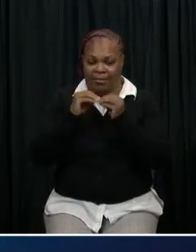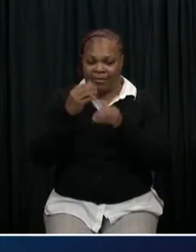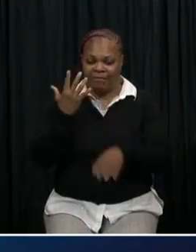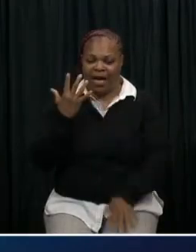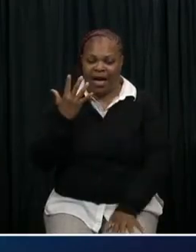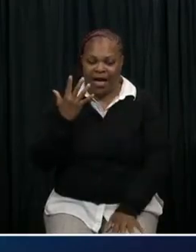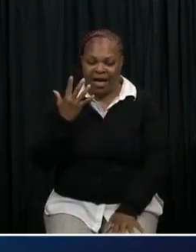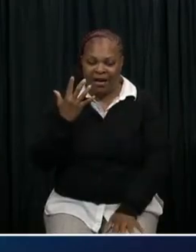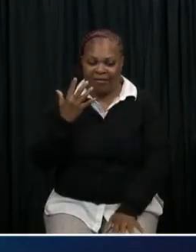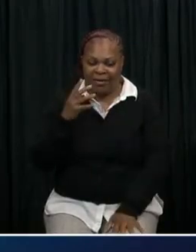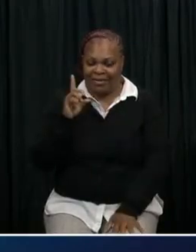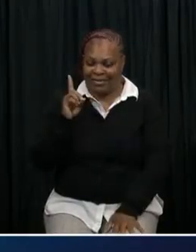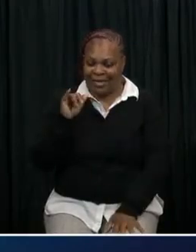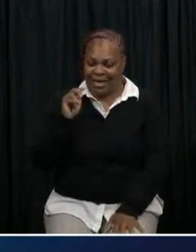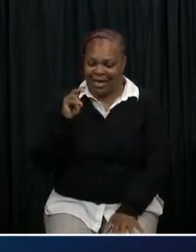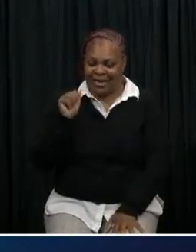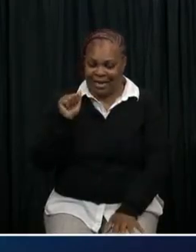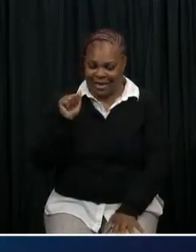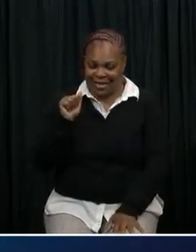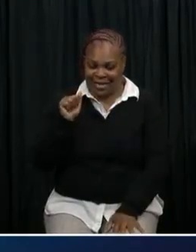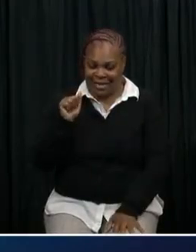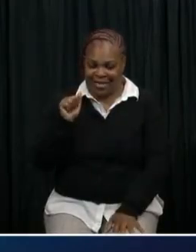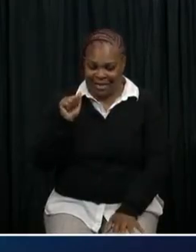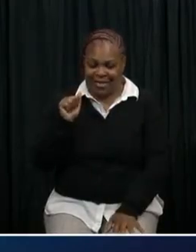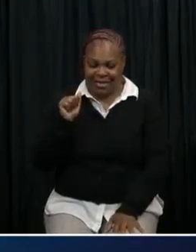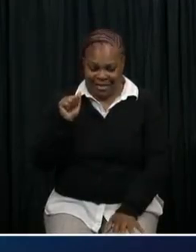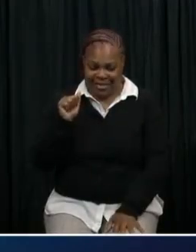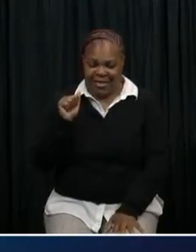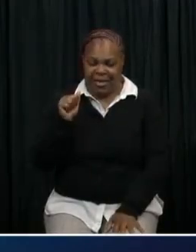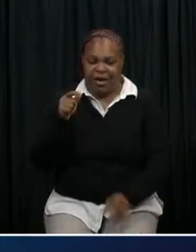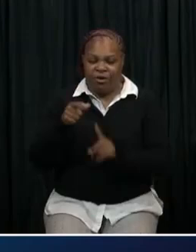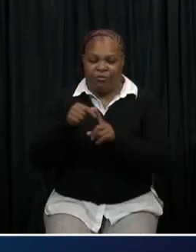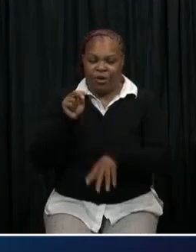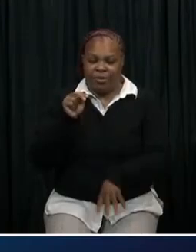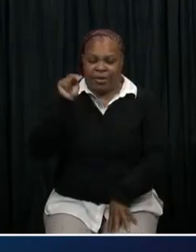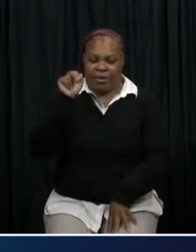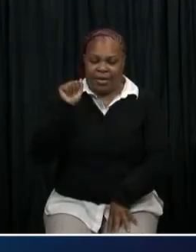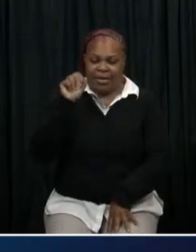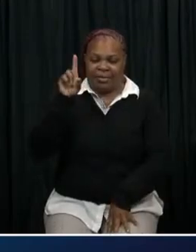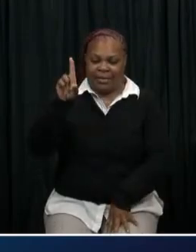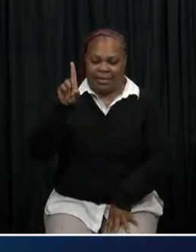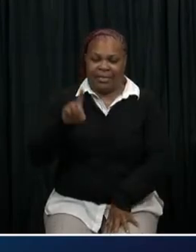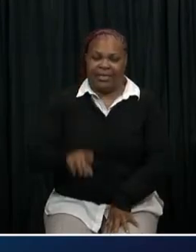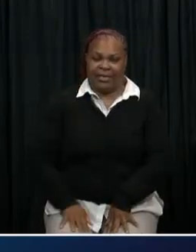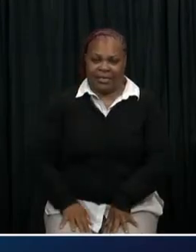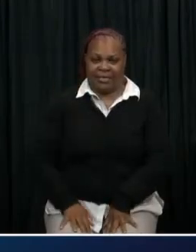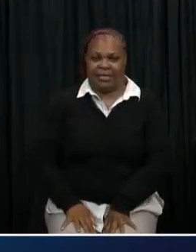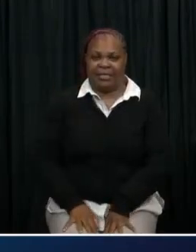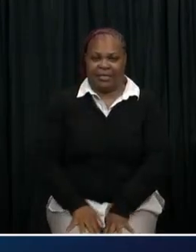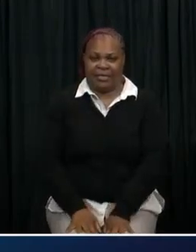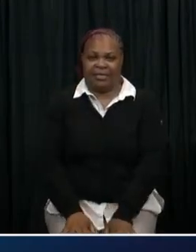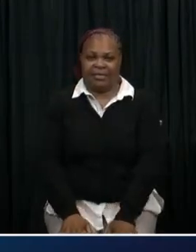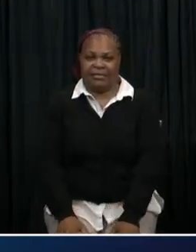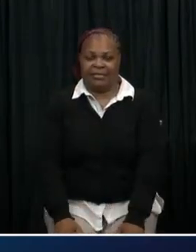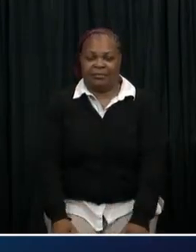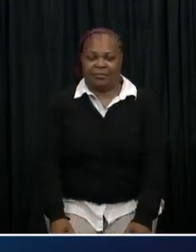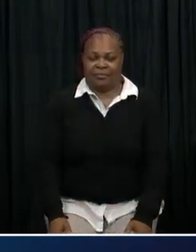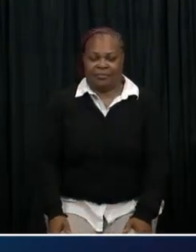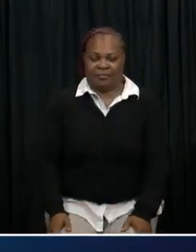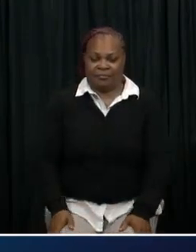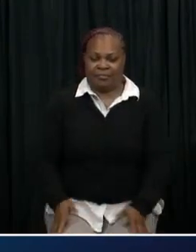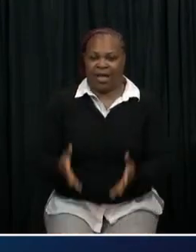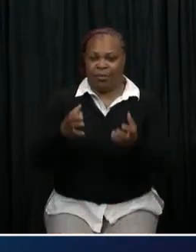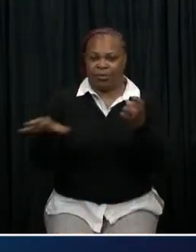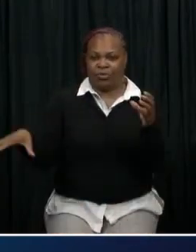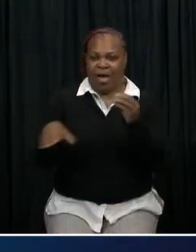is Diana Thurber from North American Division. I would want to ask you